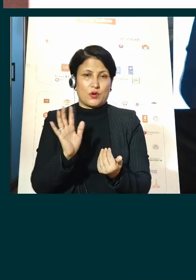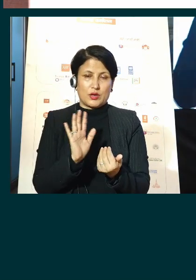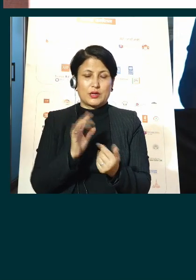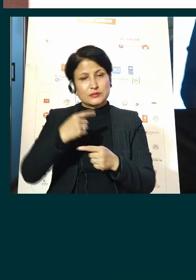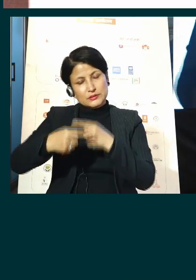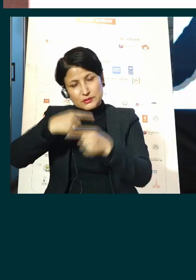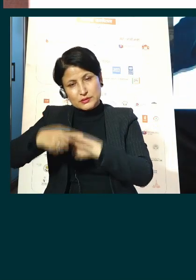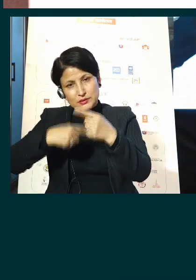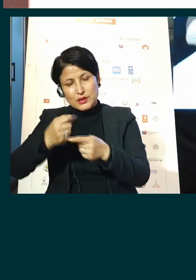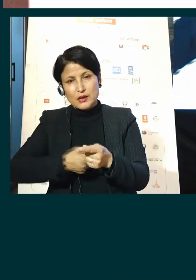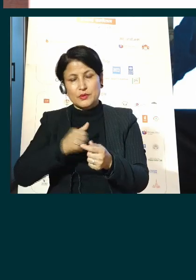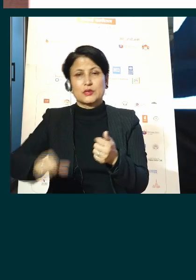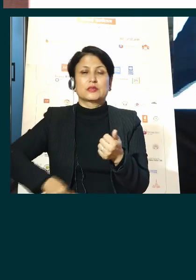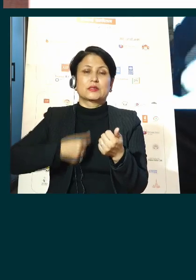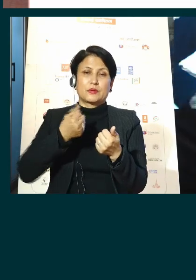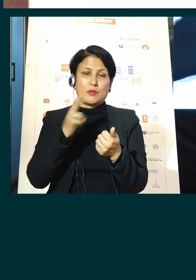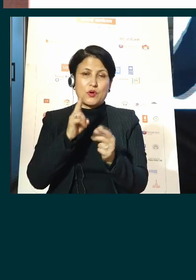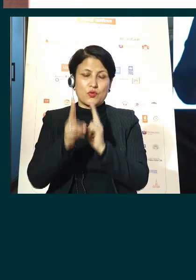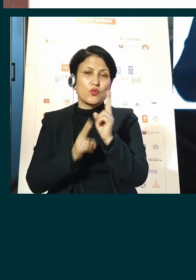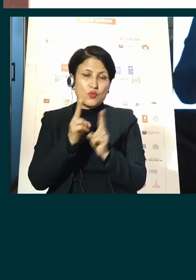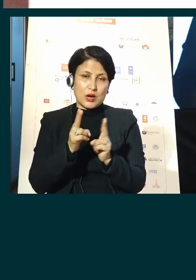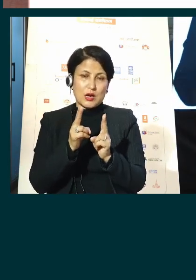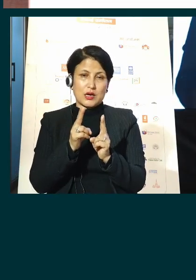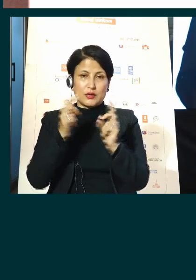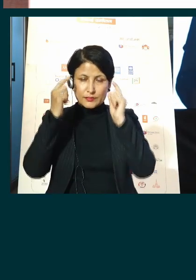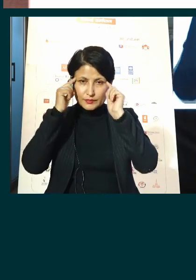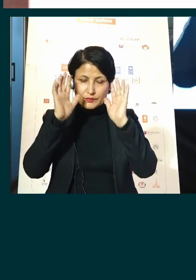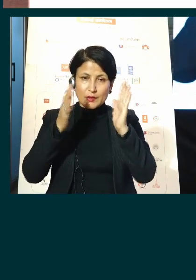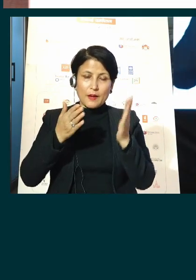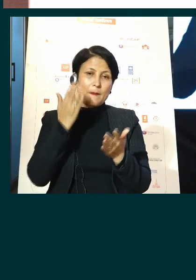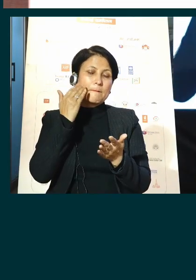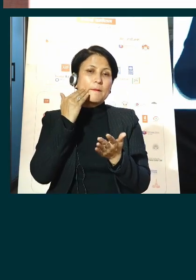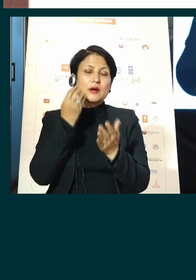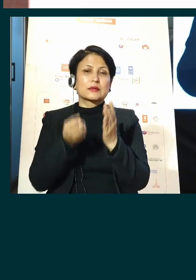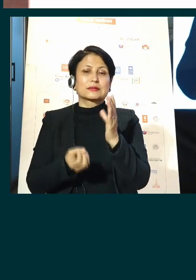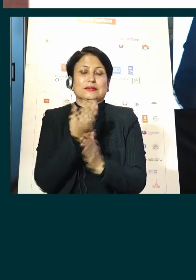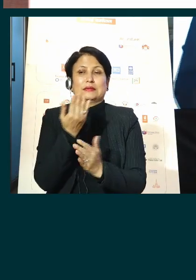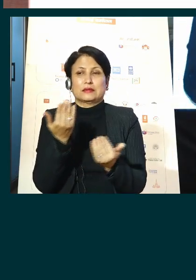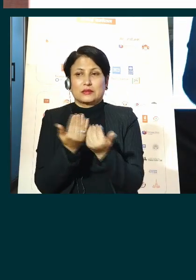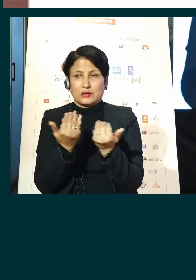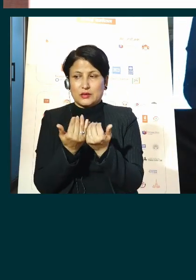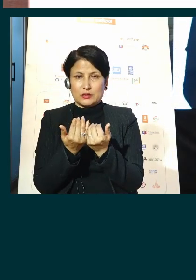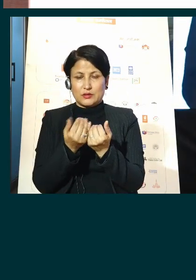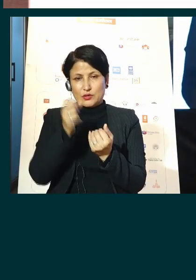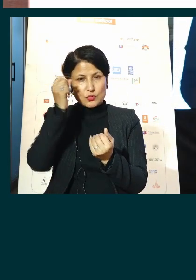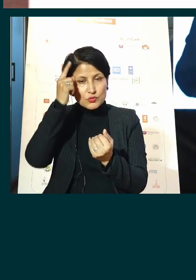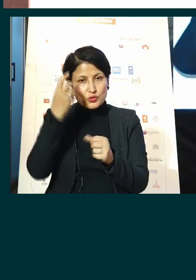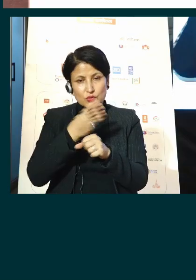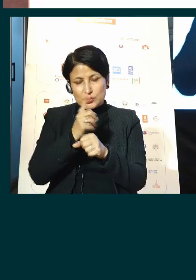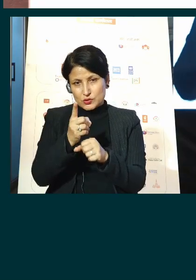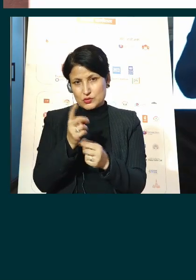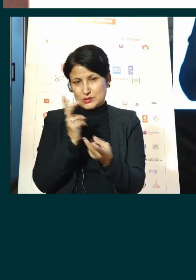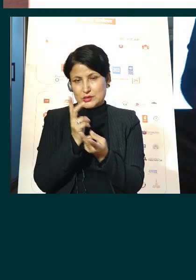living their lives. We also had several organizations mention economic empowerment and the importance of thinking about economic empowerment